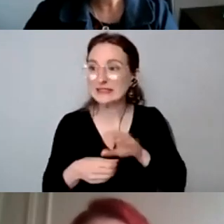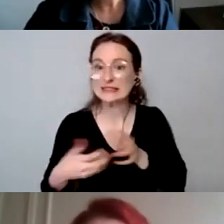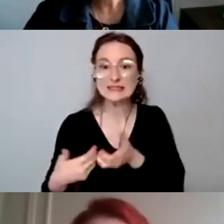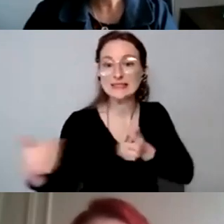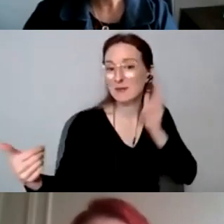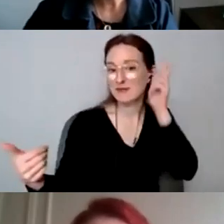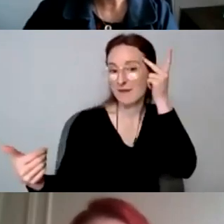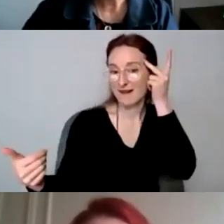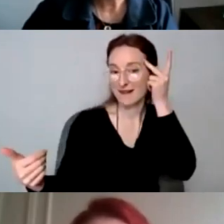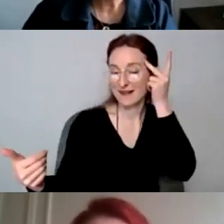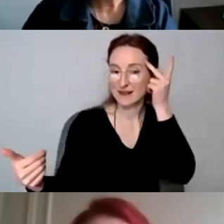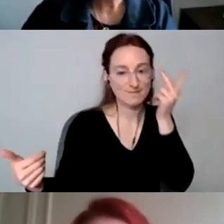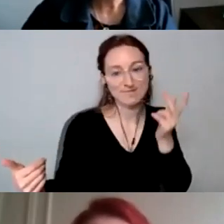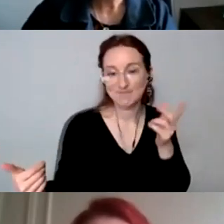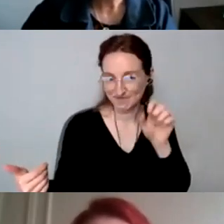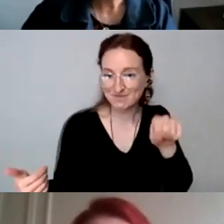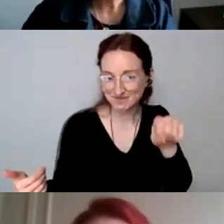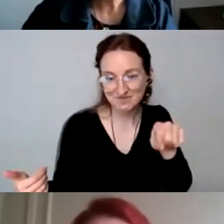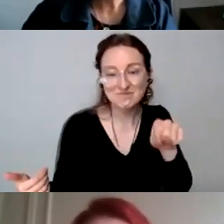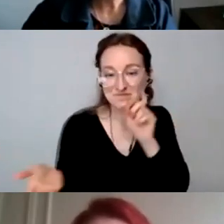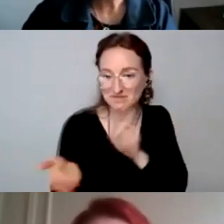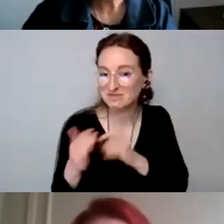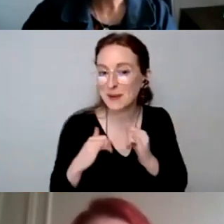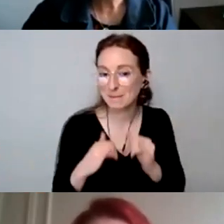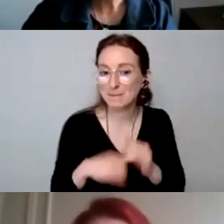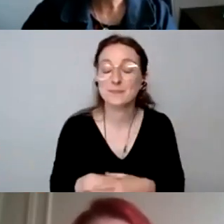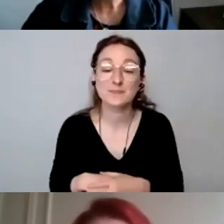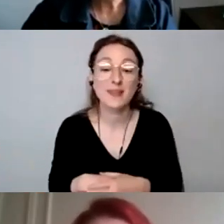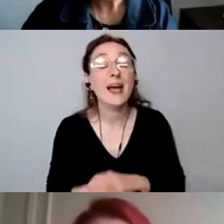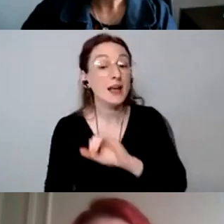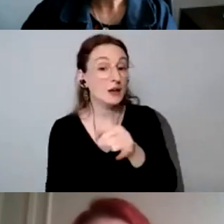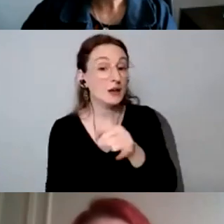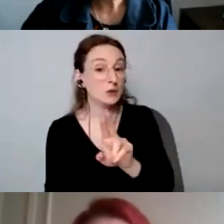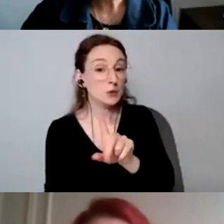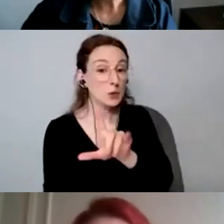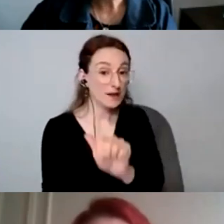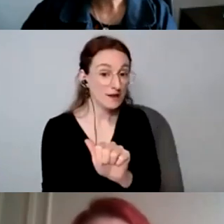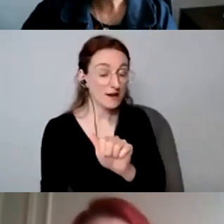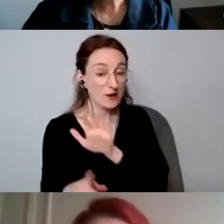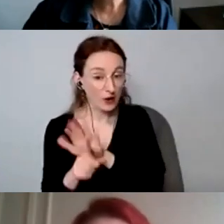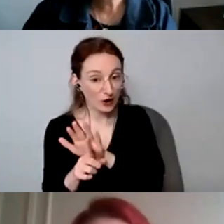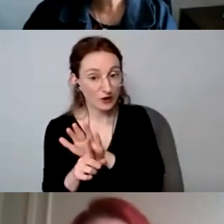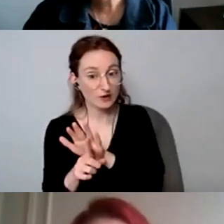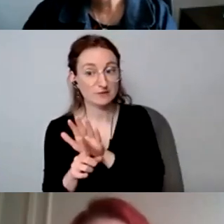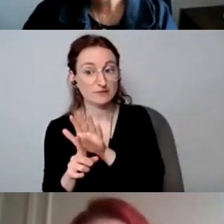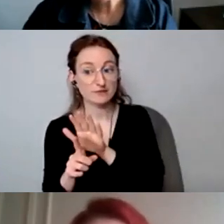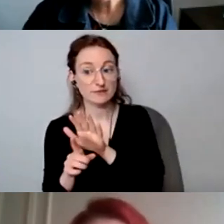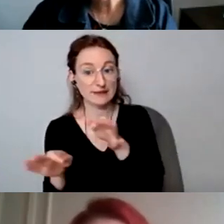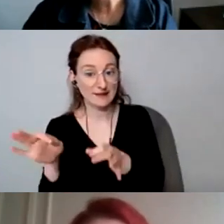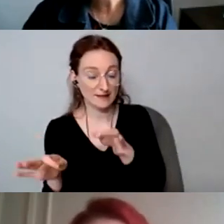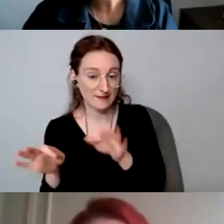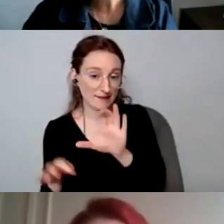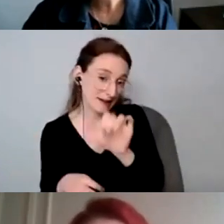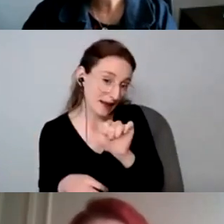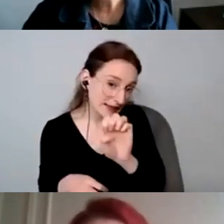I also see Yulia Tsvetkova's case as such a strong case that shows us